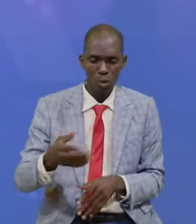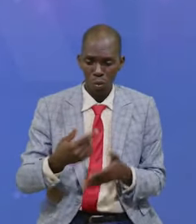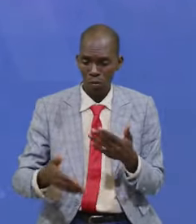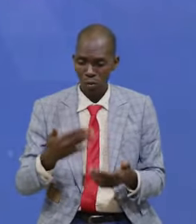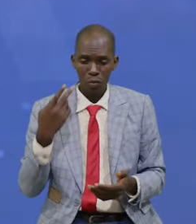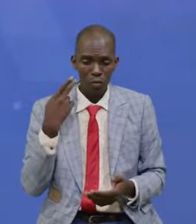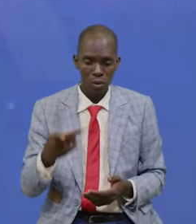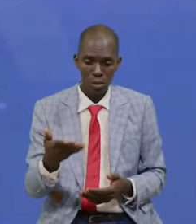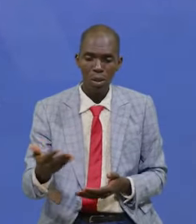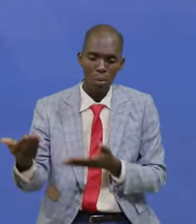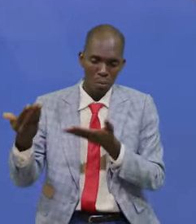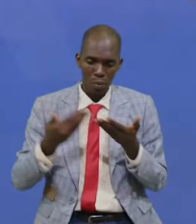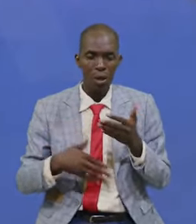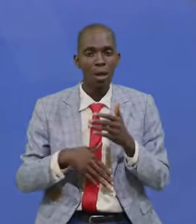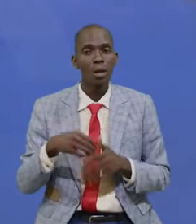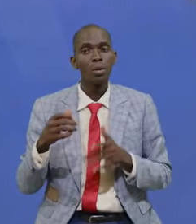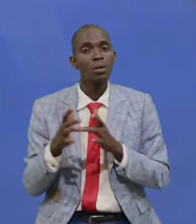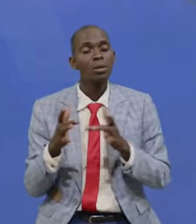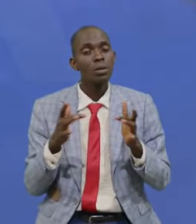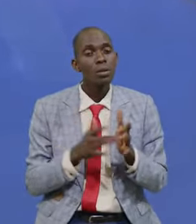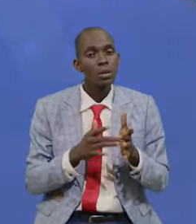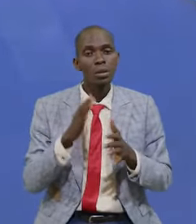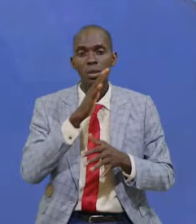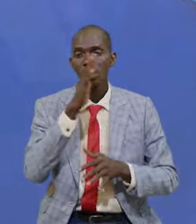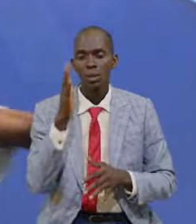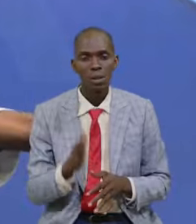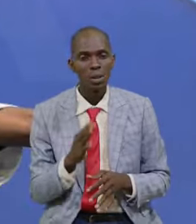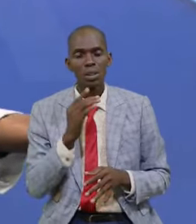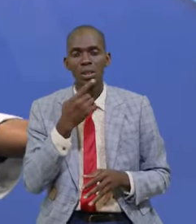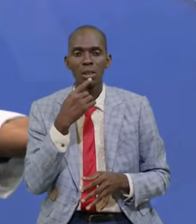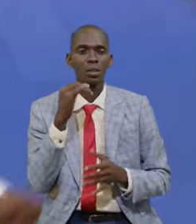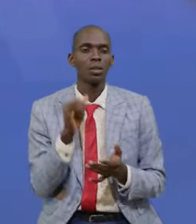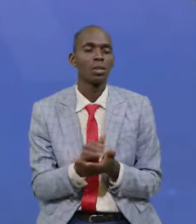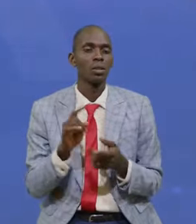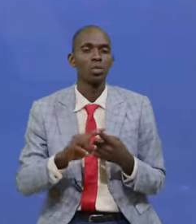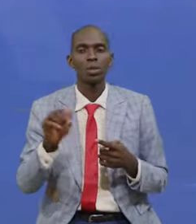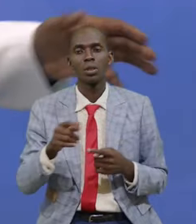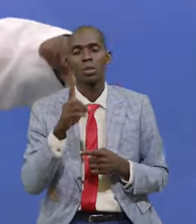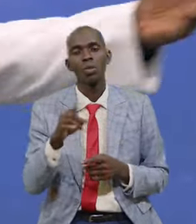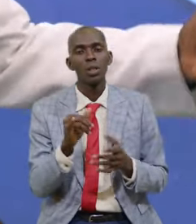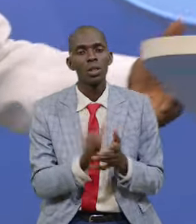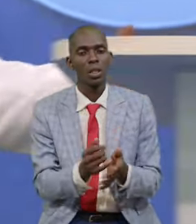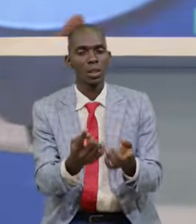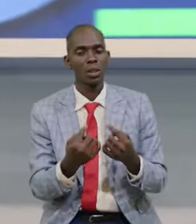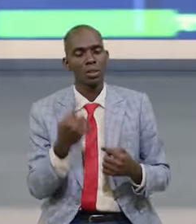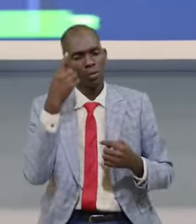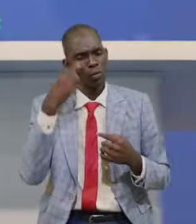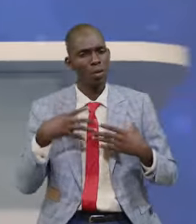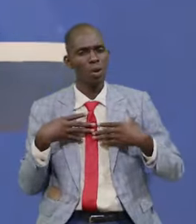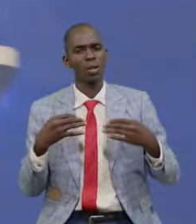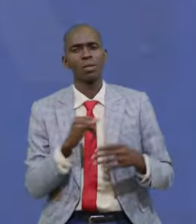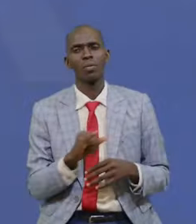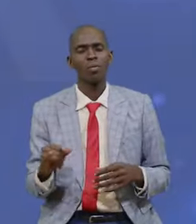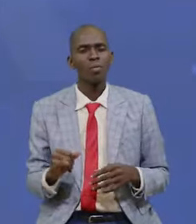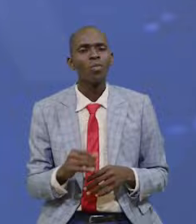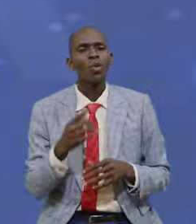out. Jesus never said that to anyone that came for healing. What's their